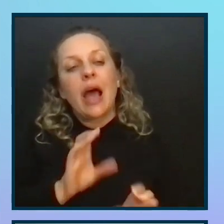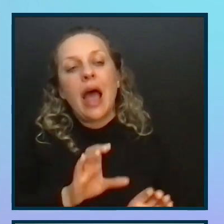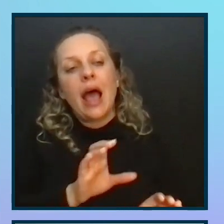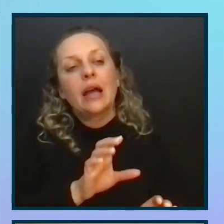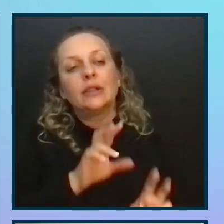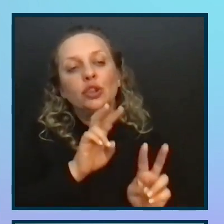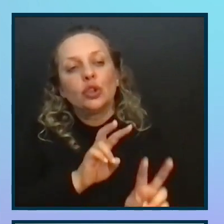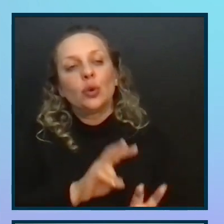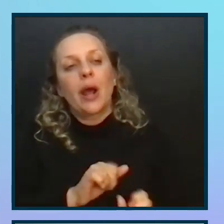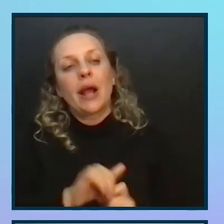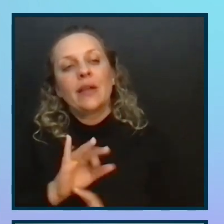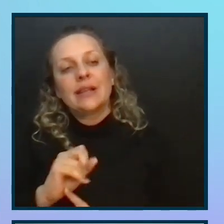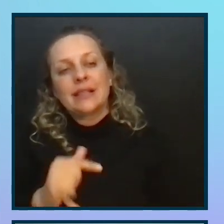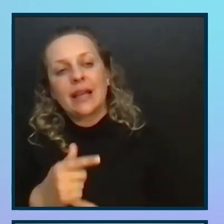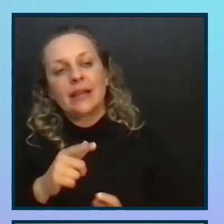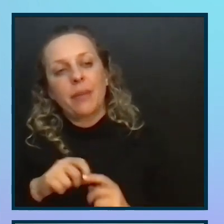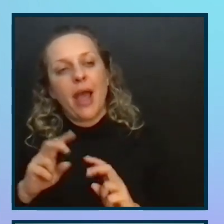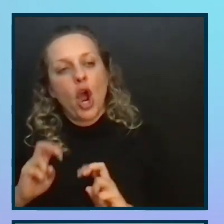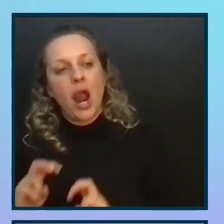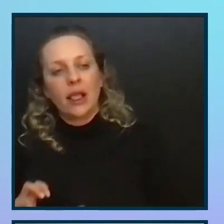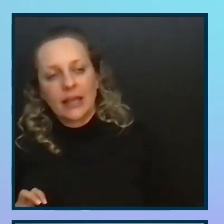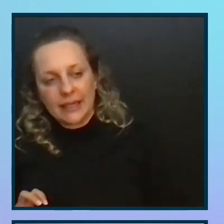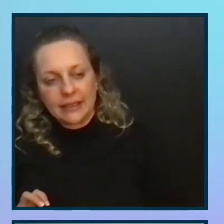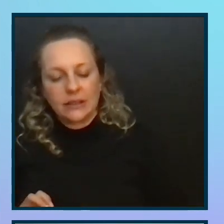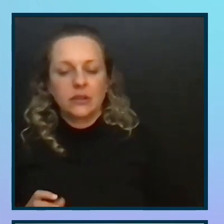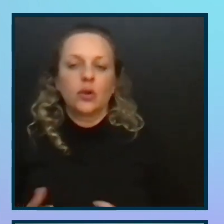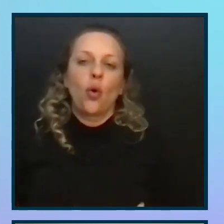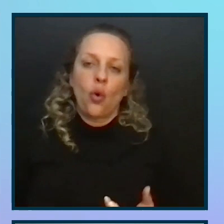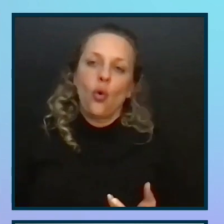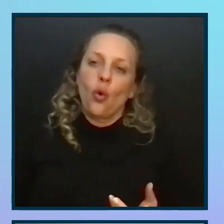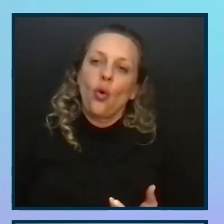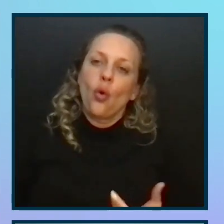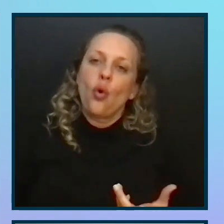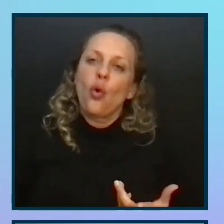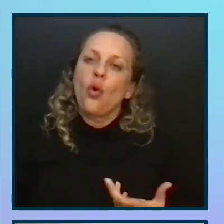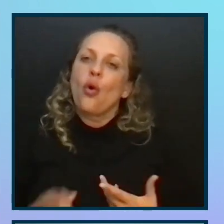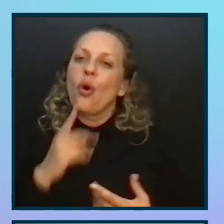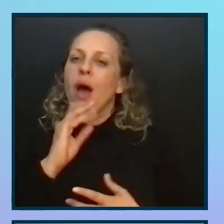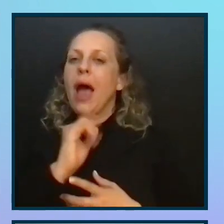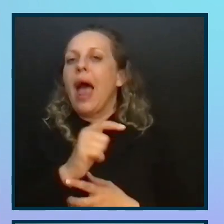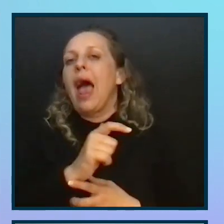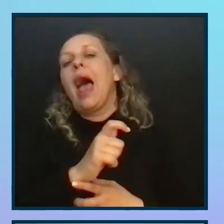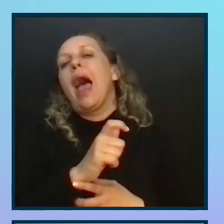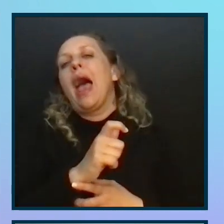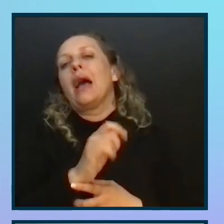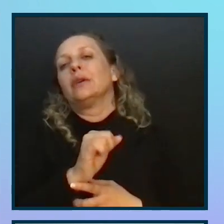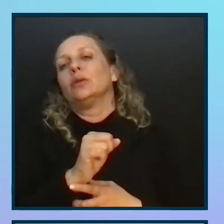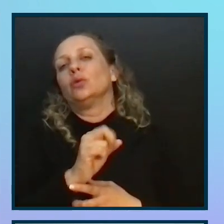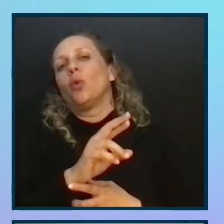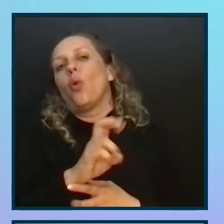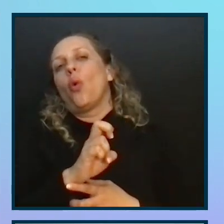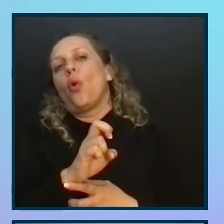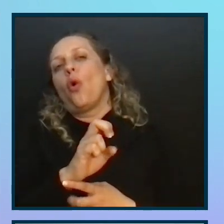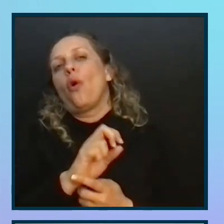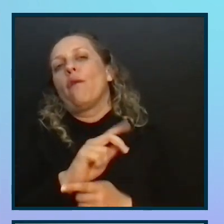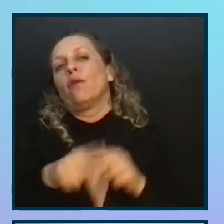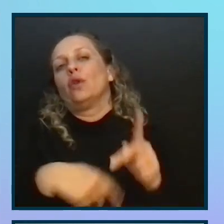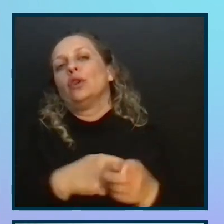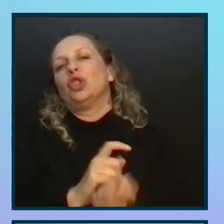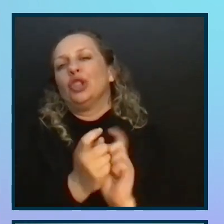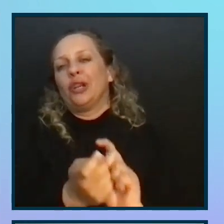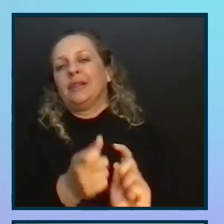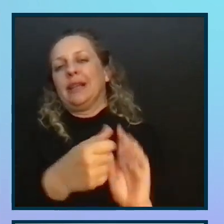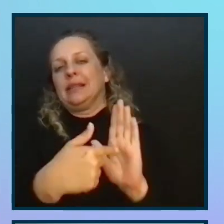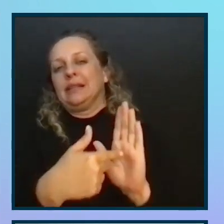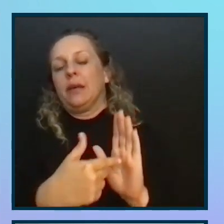the settings view by our analytics. So that would be like something like, Axe core version change or something, for example. So that's really what it